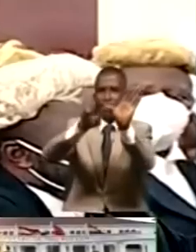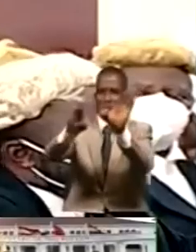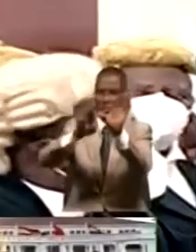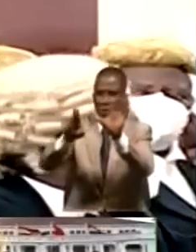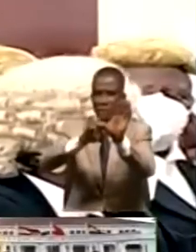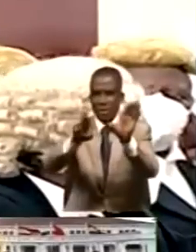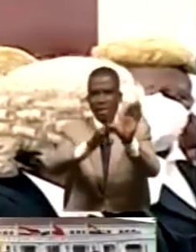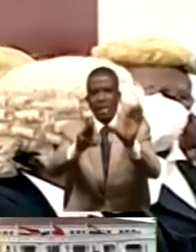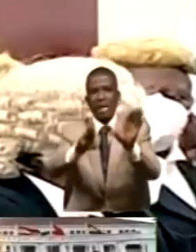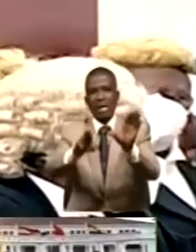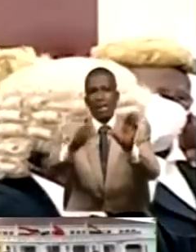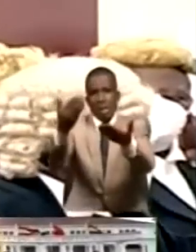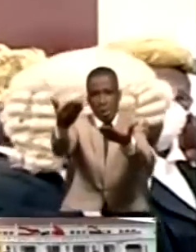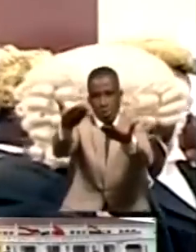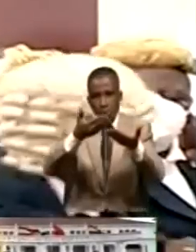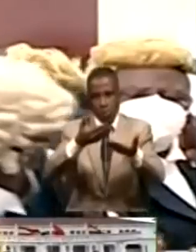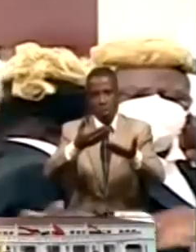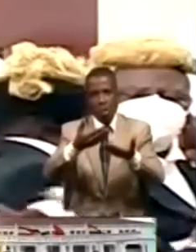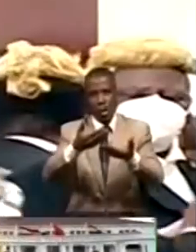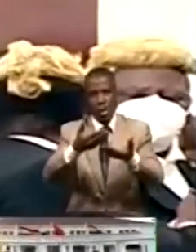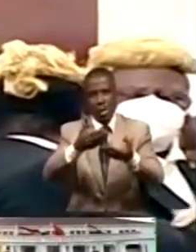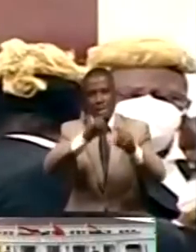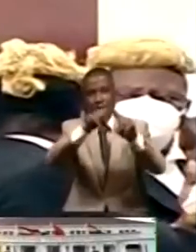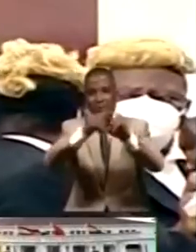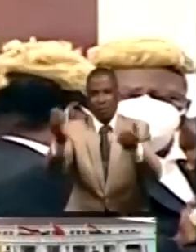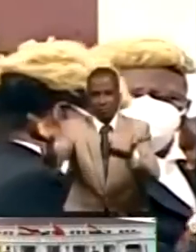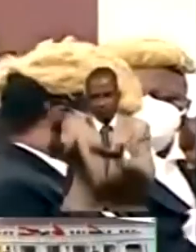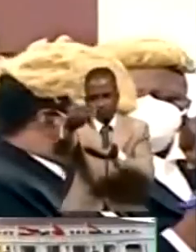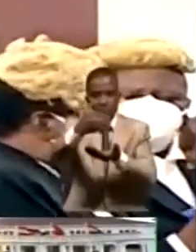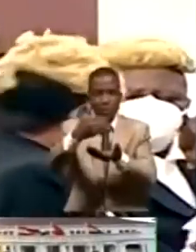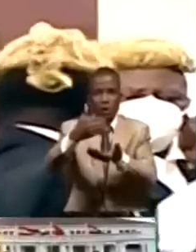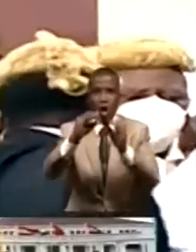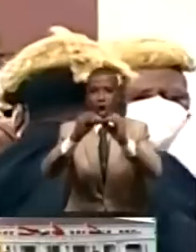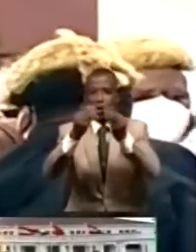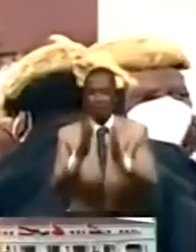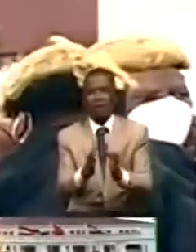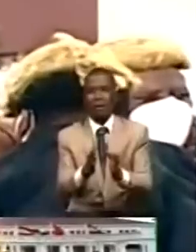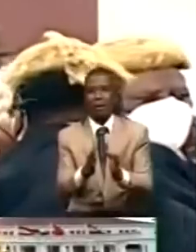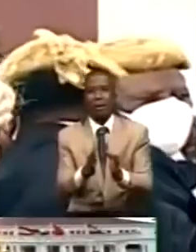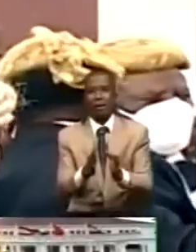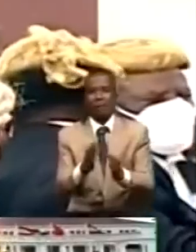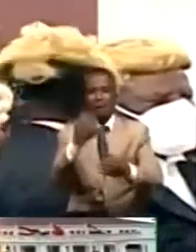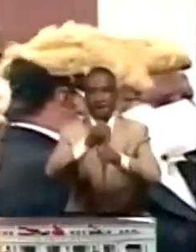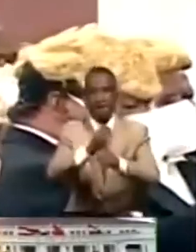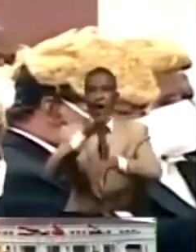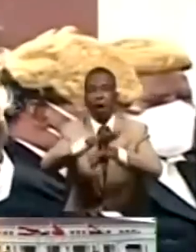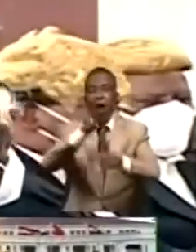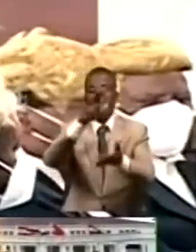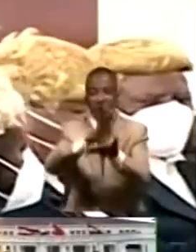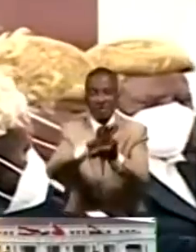from the regions provided by the various regional collation officers as set out in Form 12